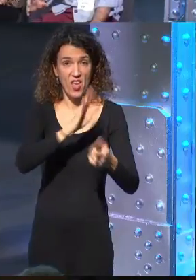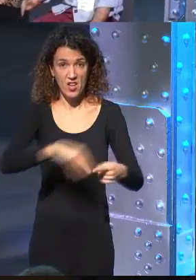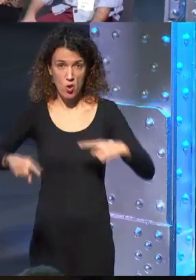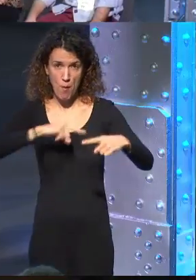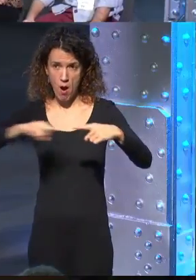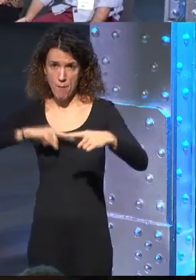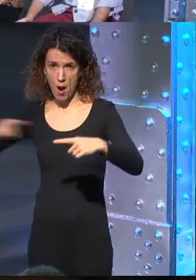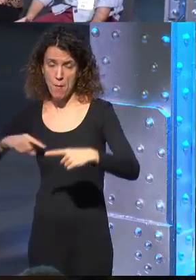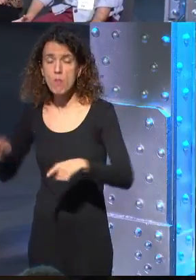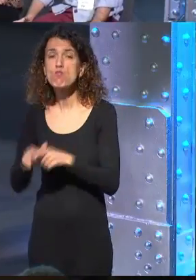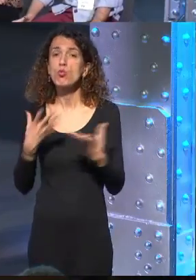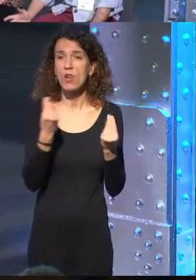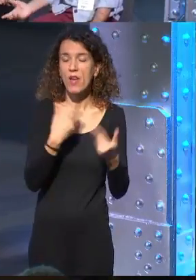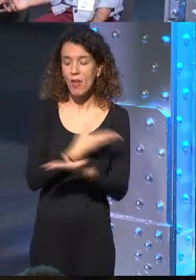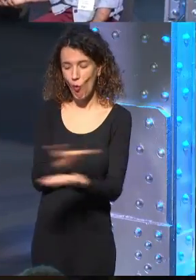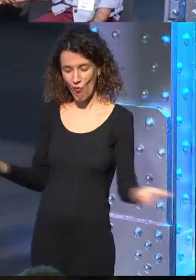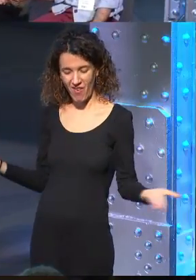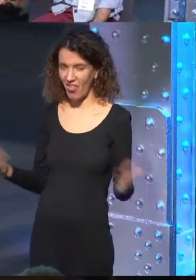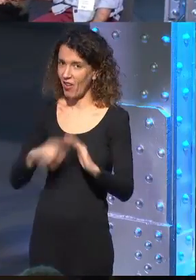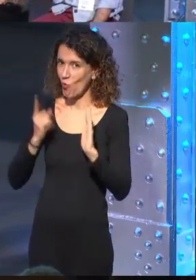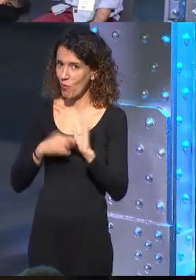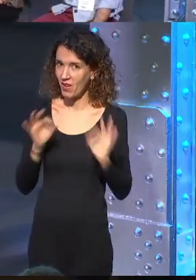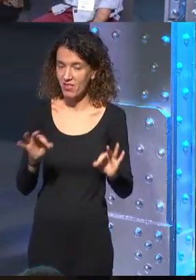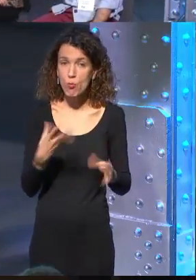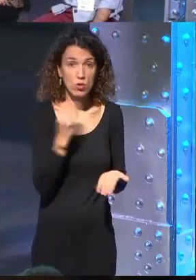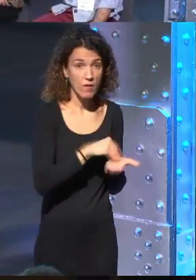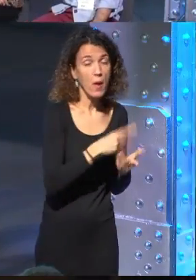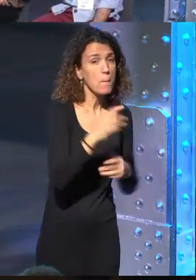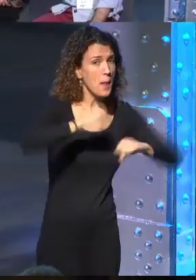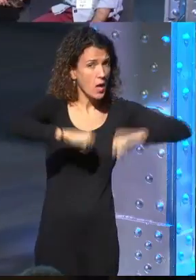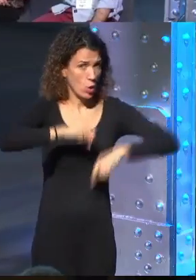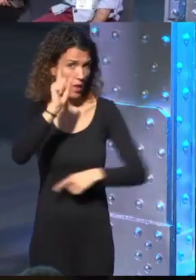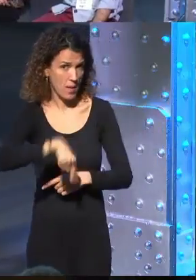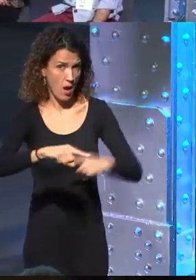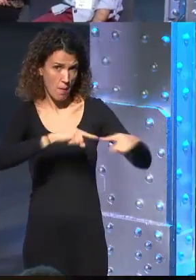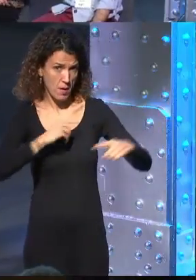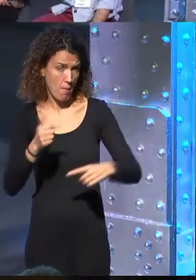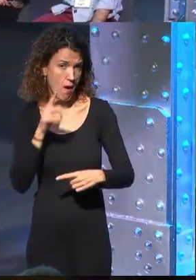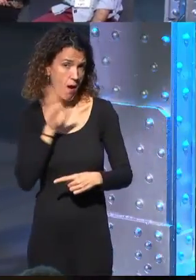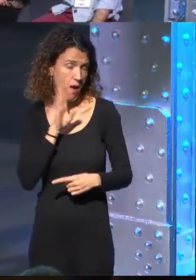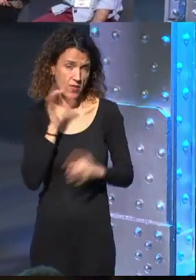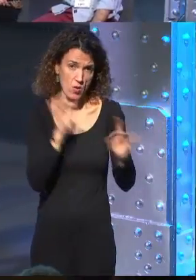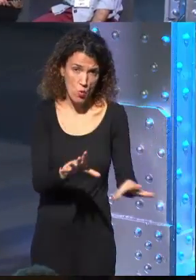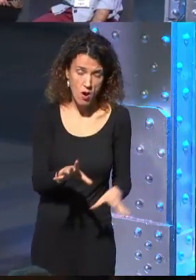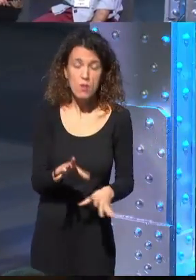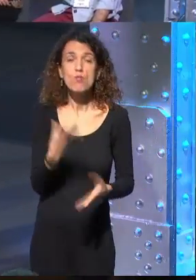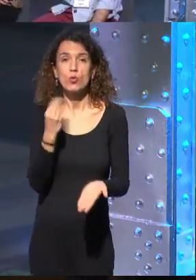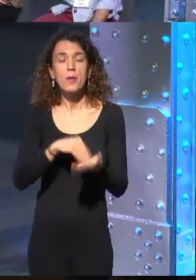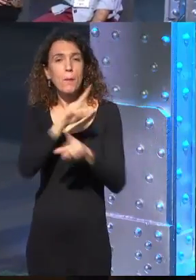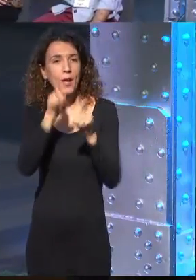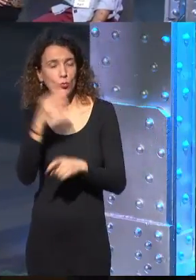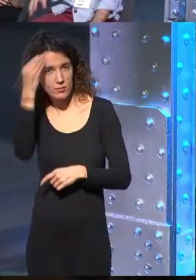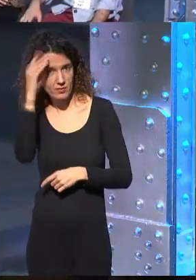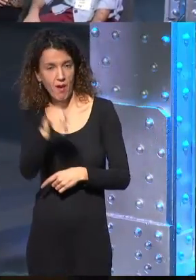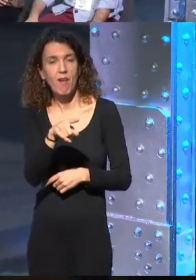a piece of fake news. And this information is received by children, and they trust on this information. Not only children, but